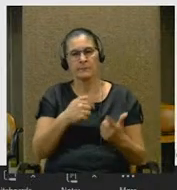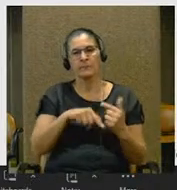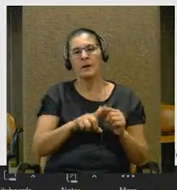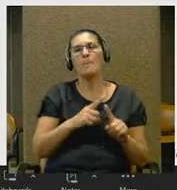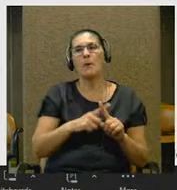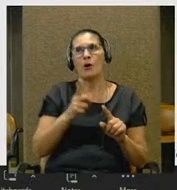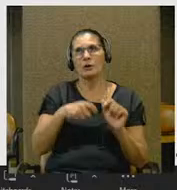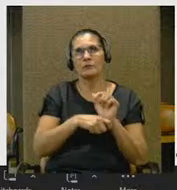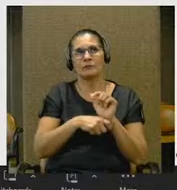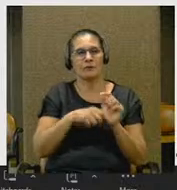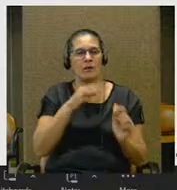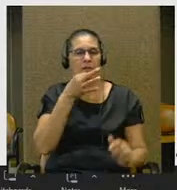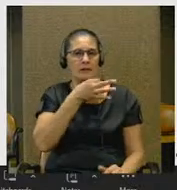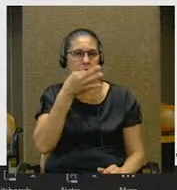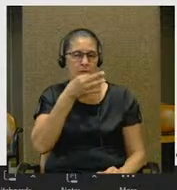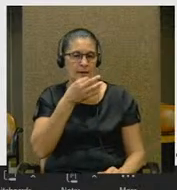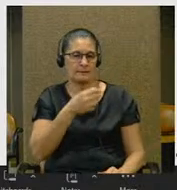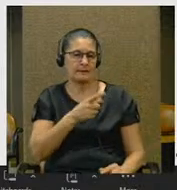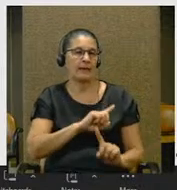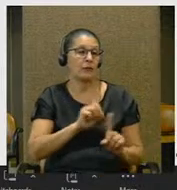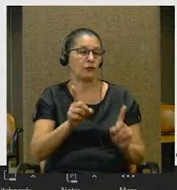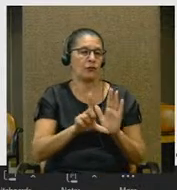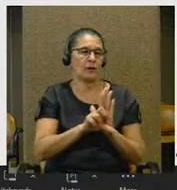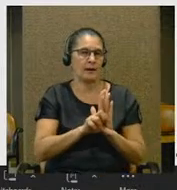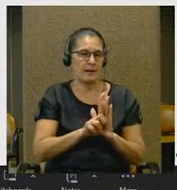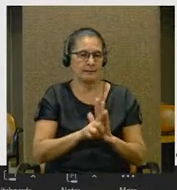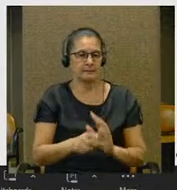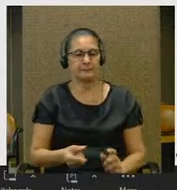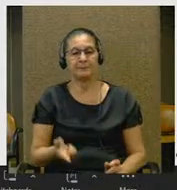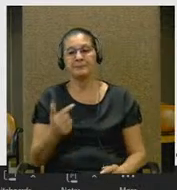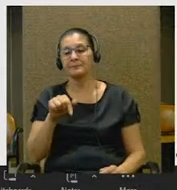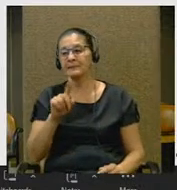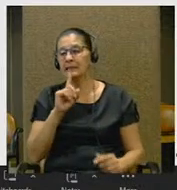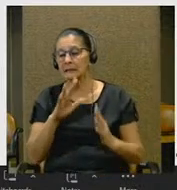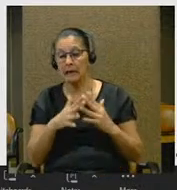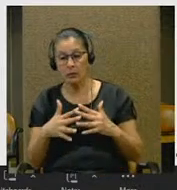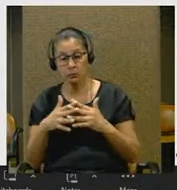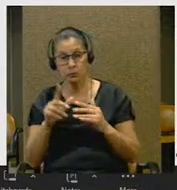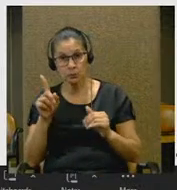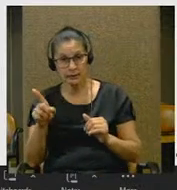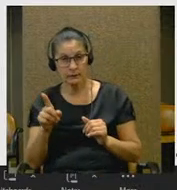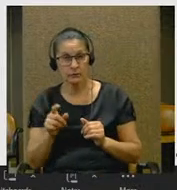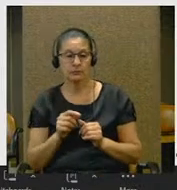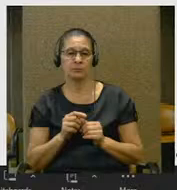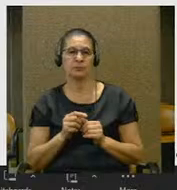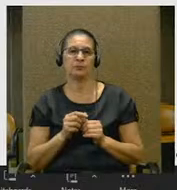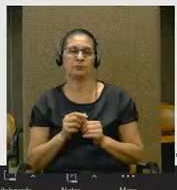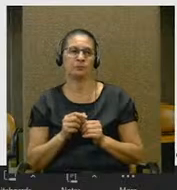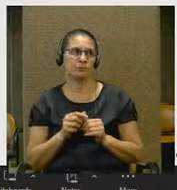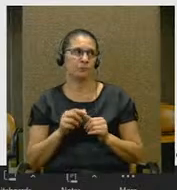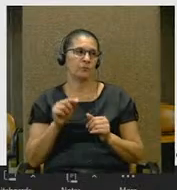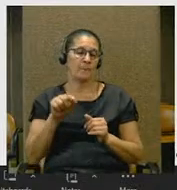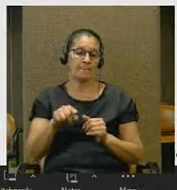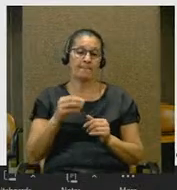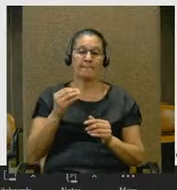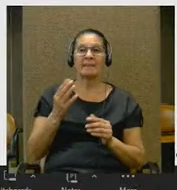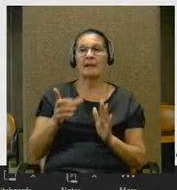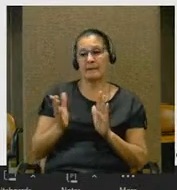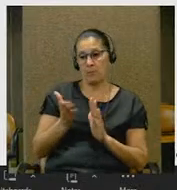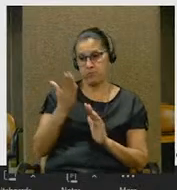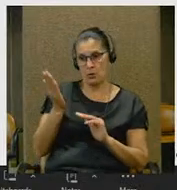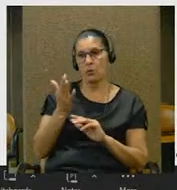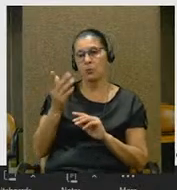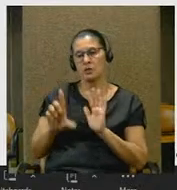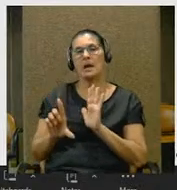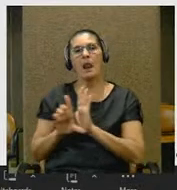market. Now, in the United States, it is illegally manufactured fentanyl that's sold in illegal markets